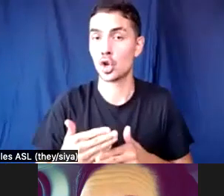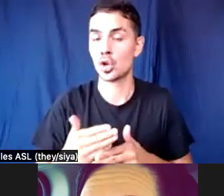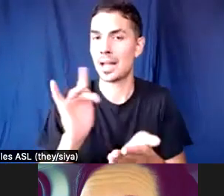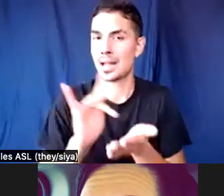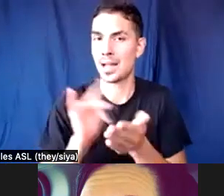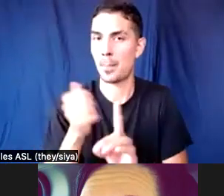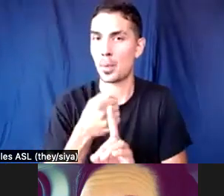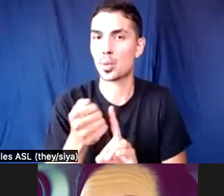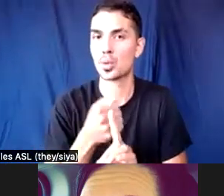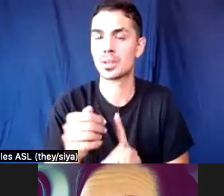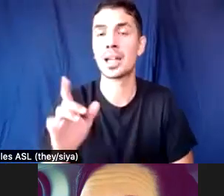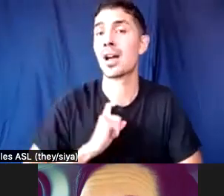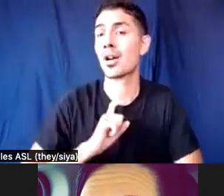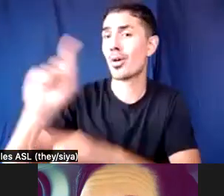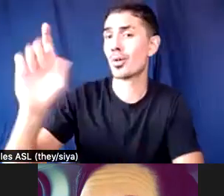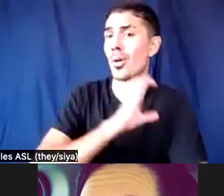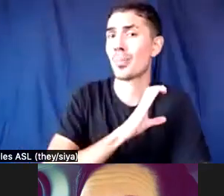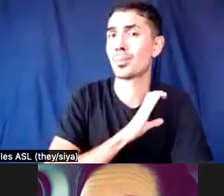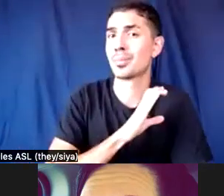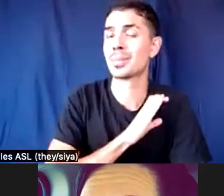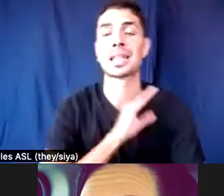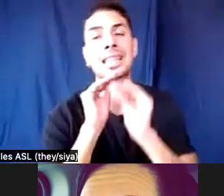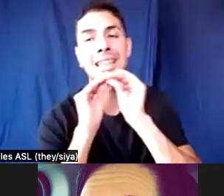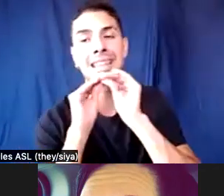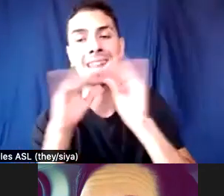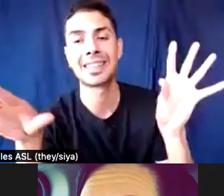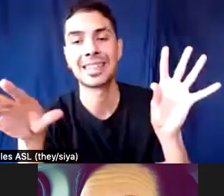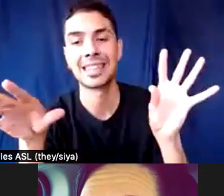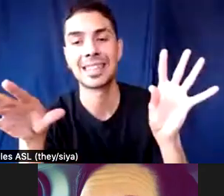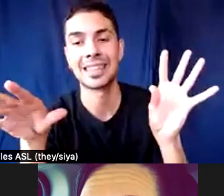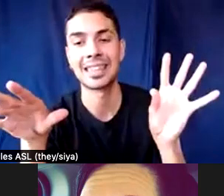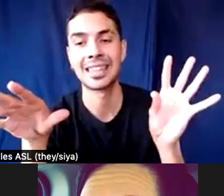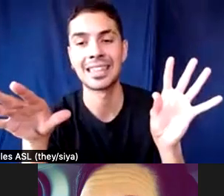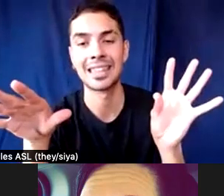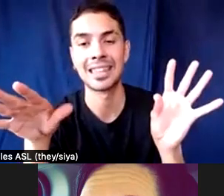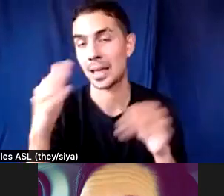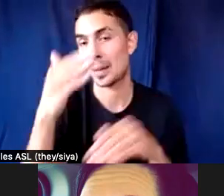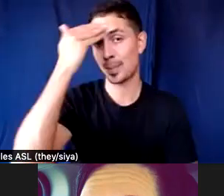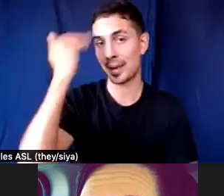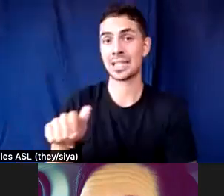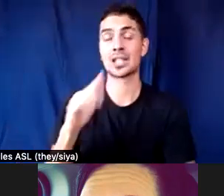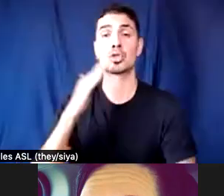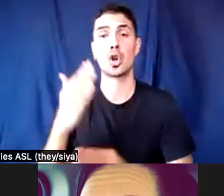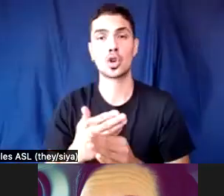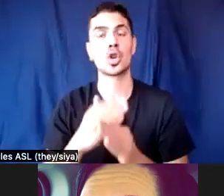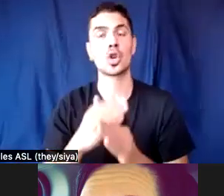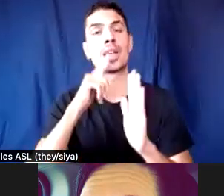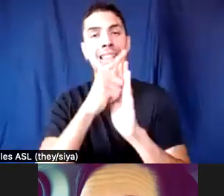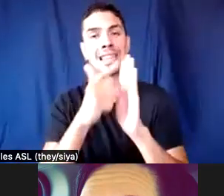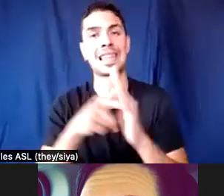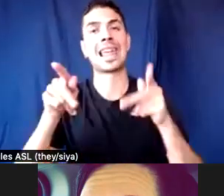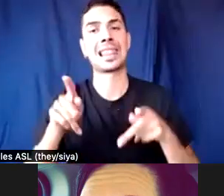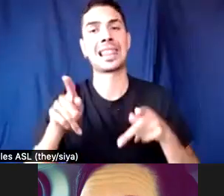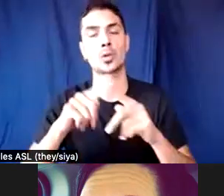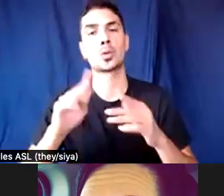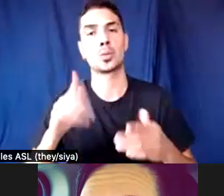the cops did nothing. They let her live there because she was getting mail there. Legally, she was okay to be there. So I had to